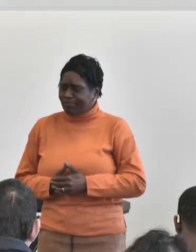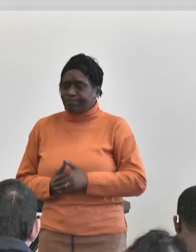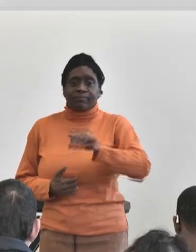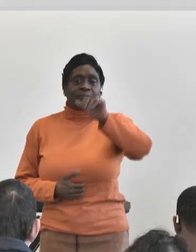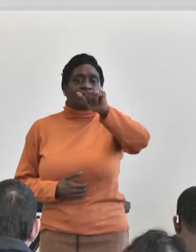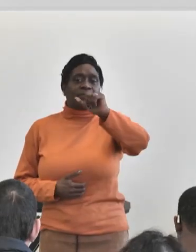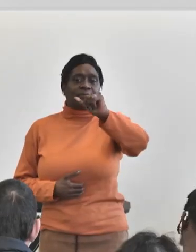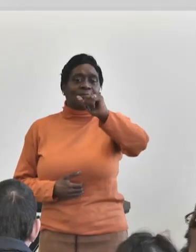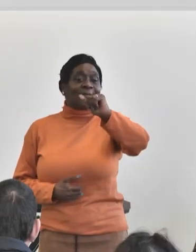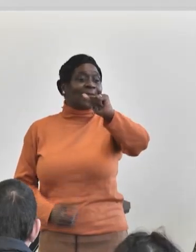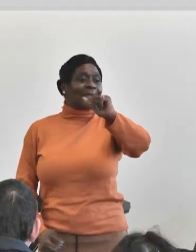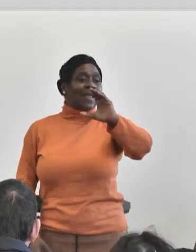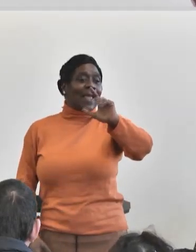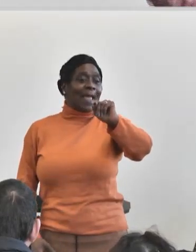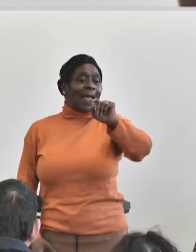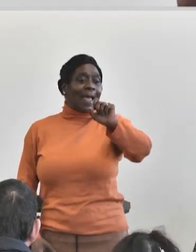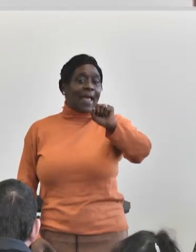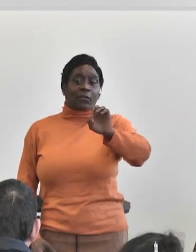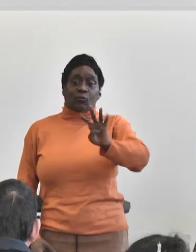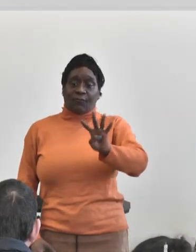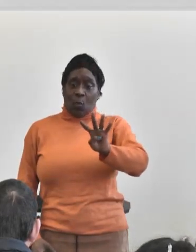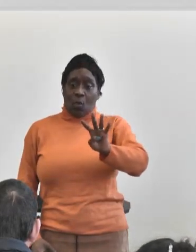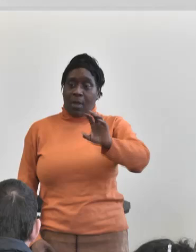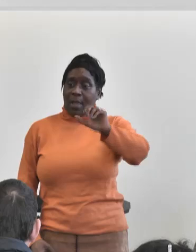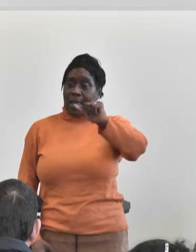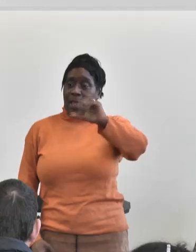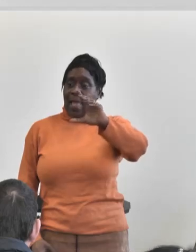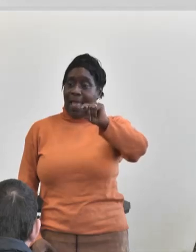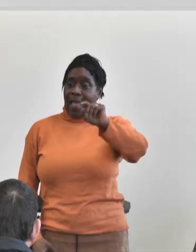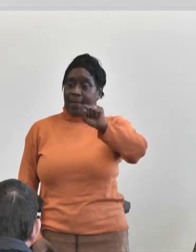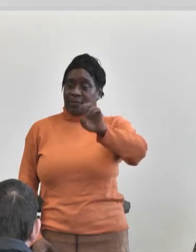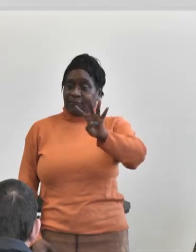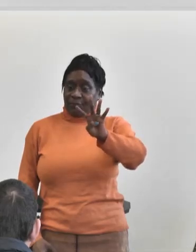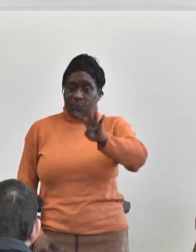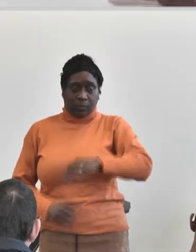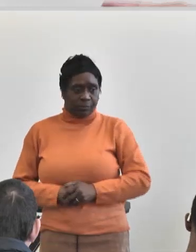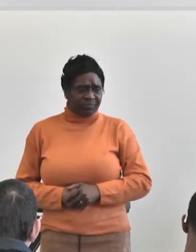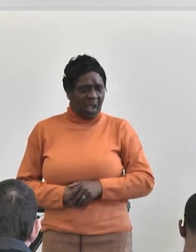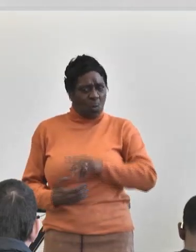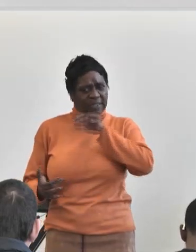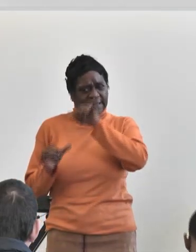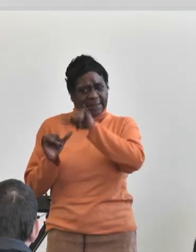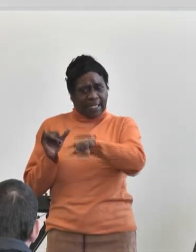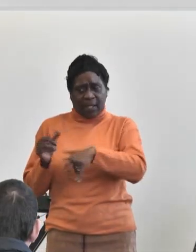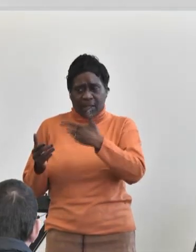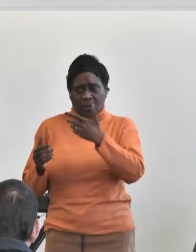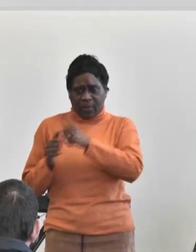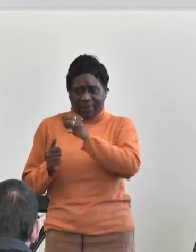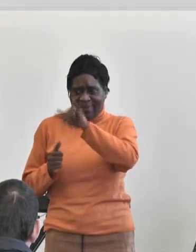Acts 4. I really wanted to stay in Acts. We're almost finished with that book.